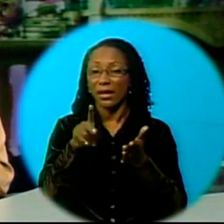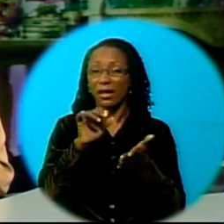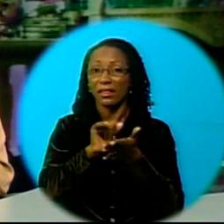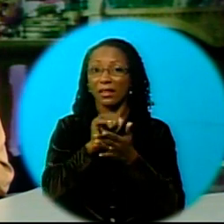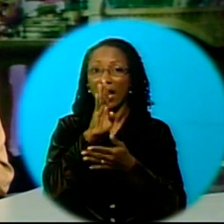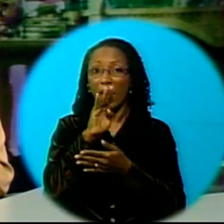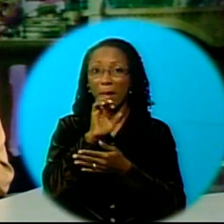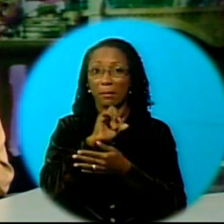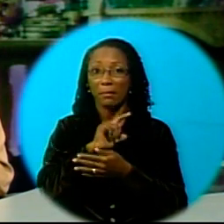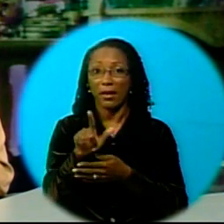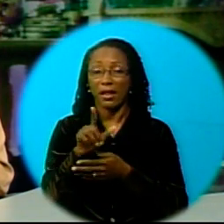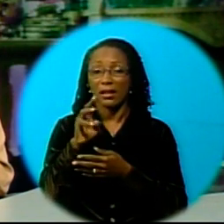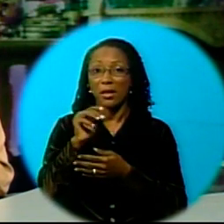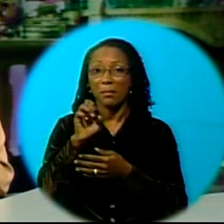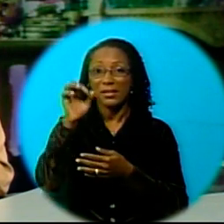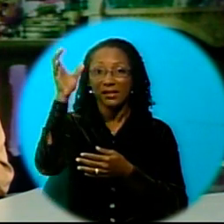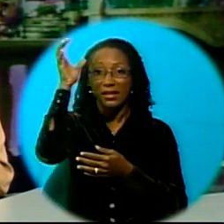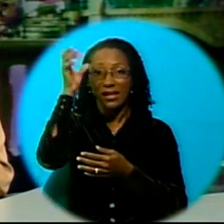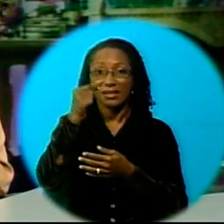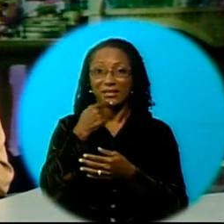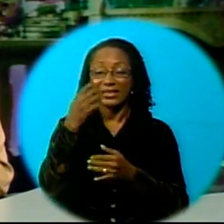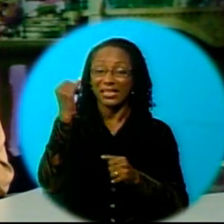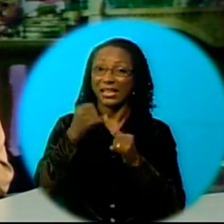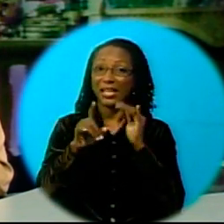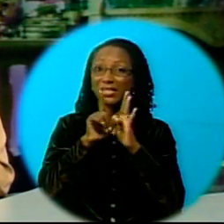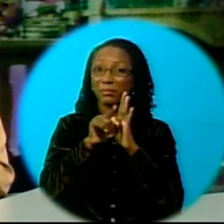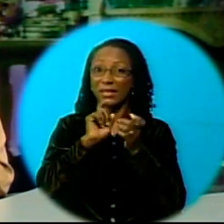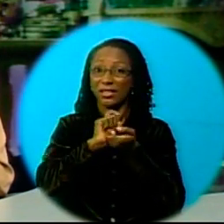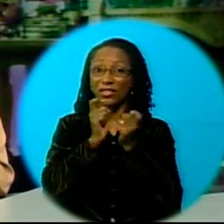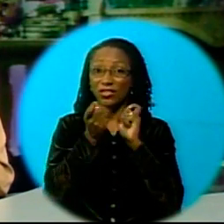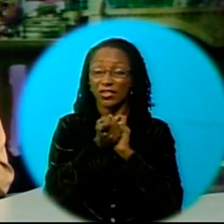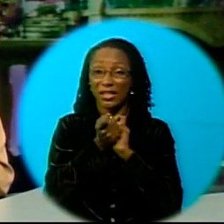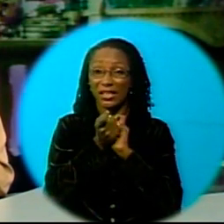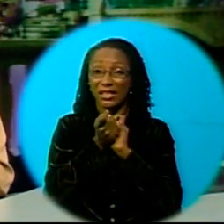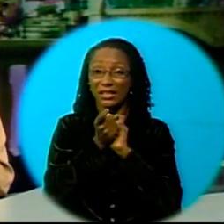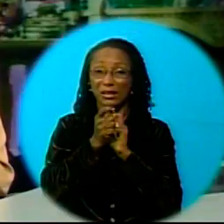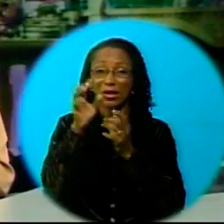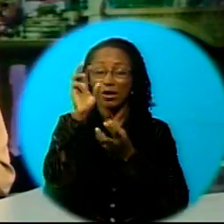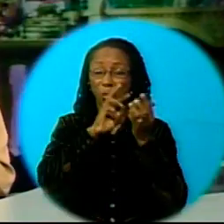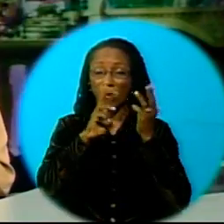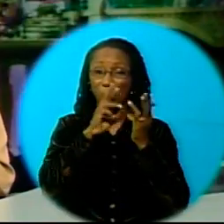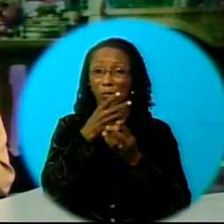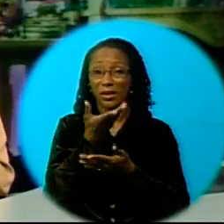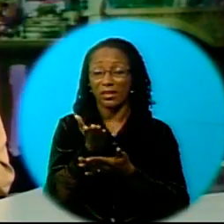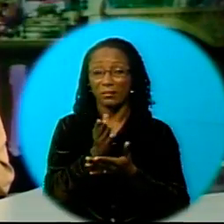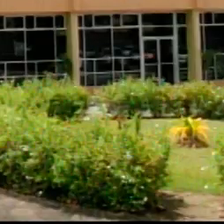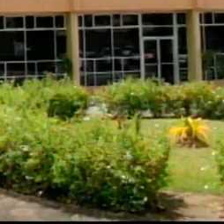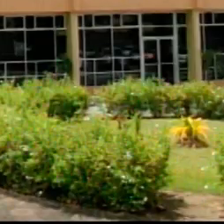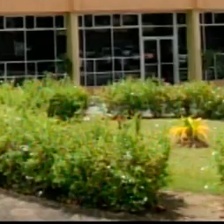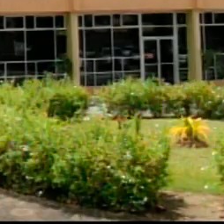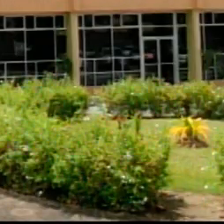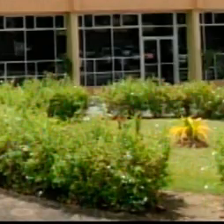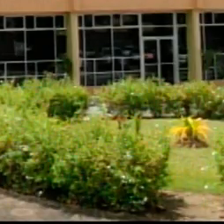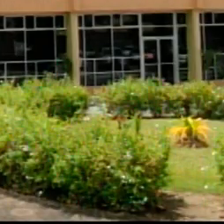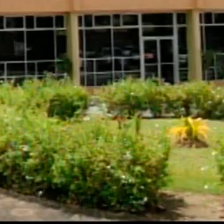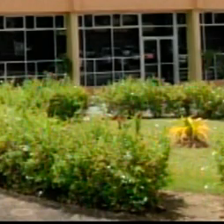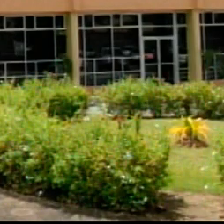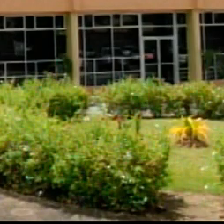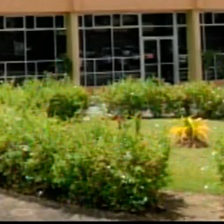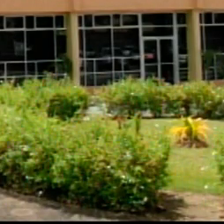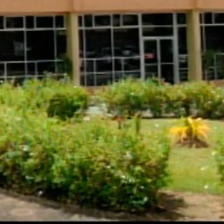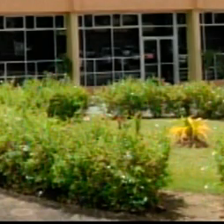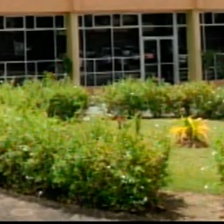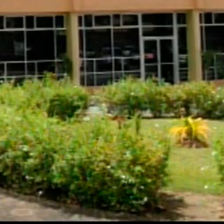Mr. Clark says the last-minute change has left them scrambling to figure out what to do next. When we were inquiring for the whole